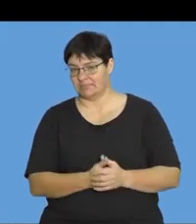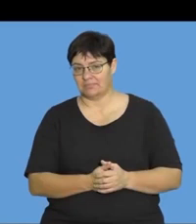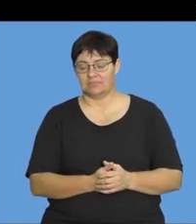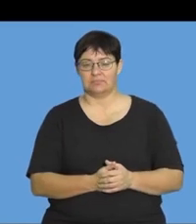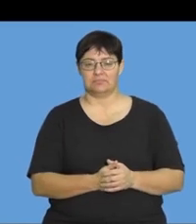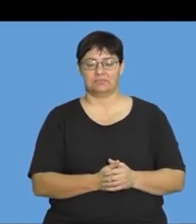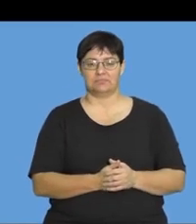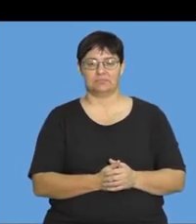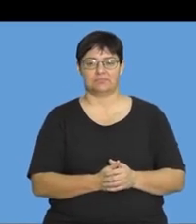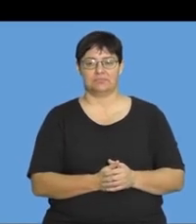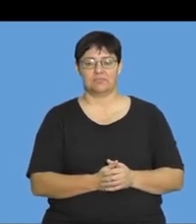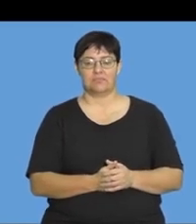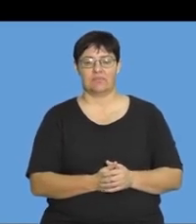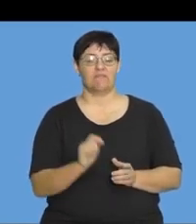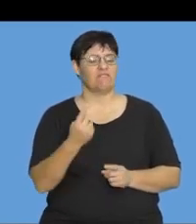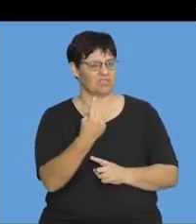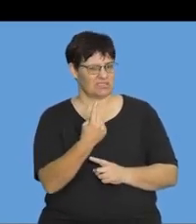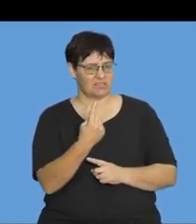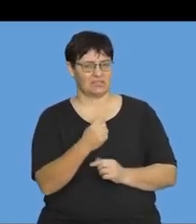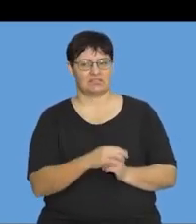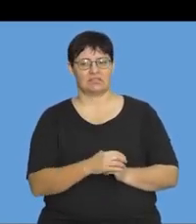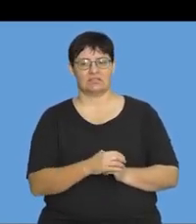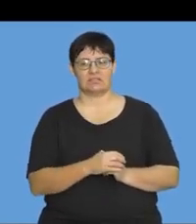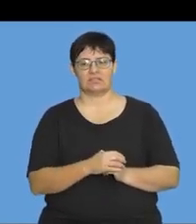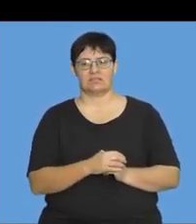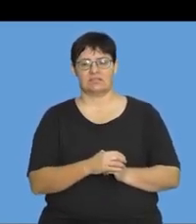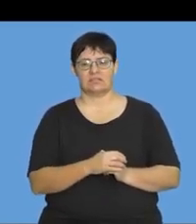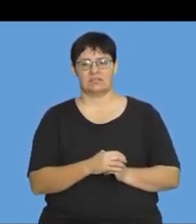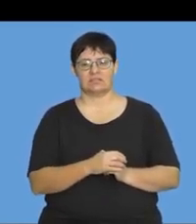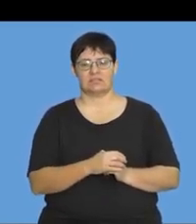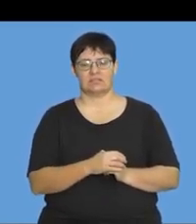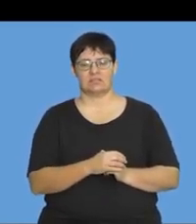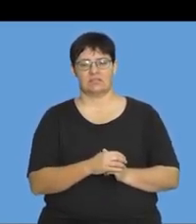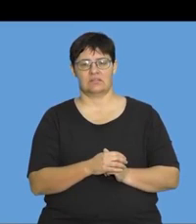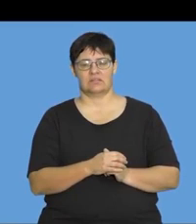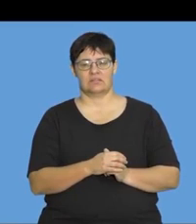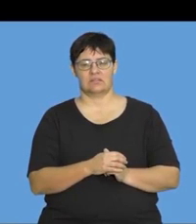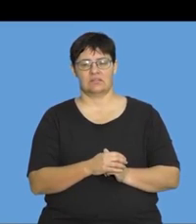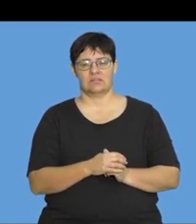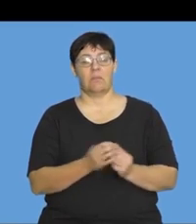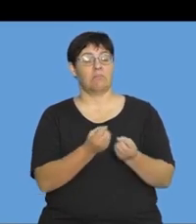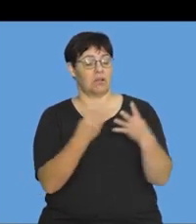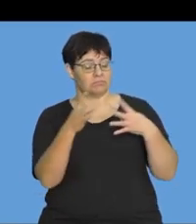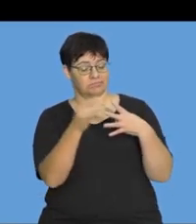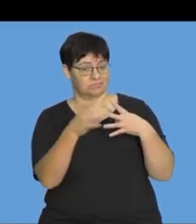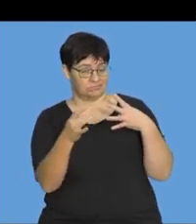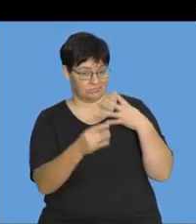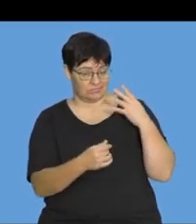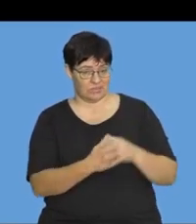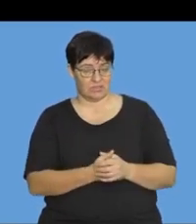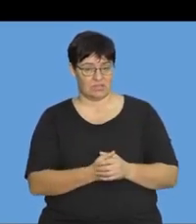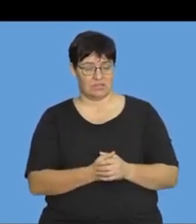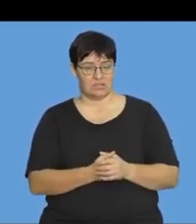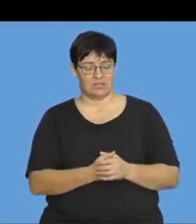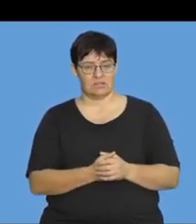Okay, guys, the first one is just going to be, it's going to be a multiple choice question. It's just